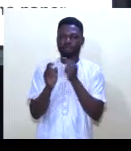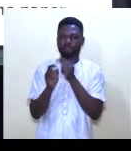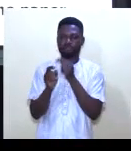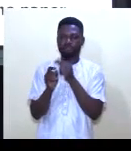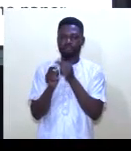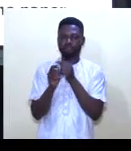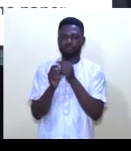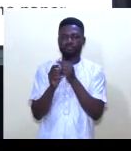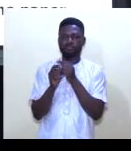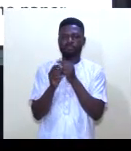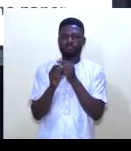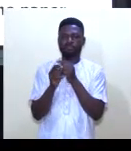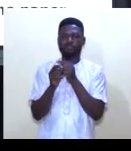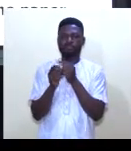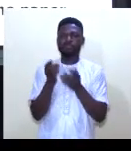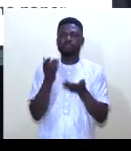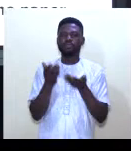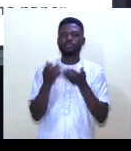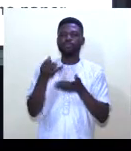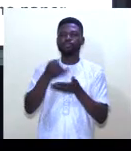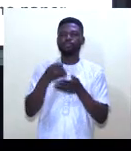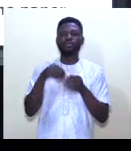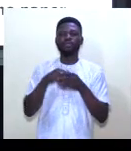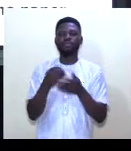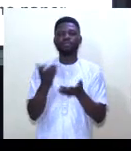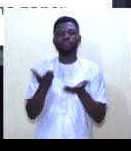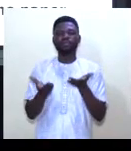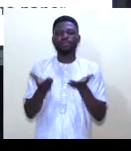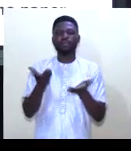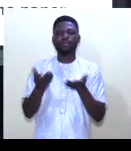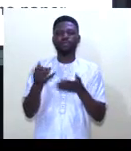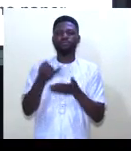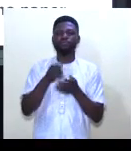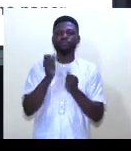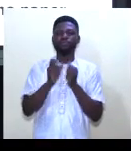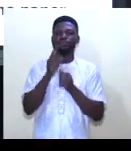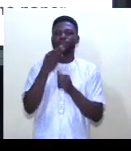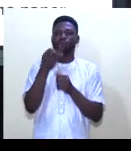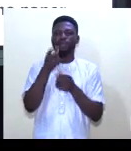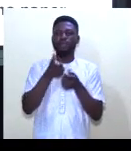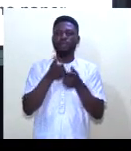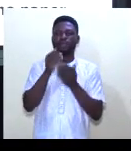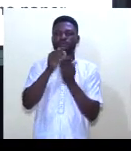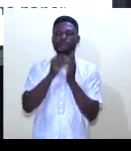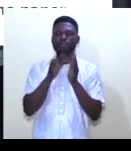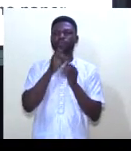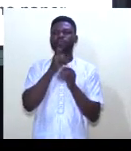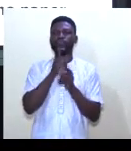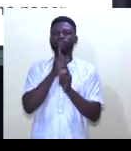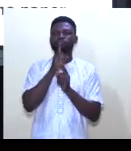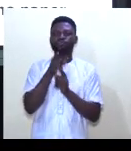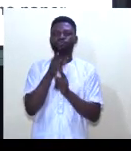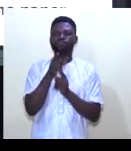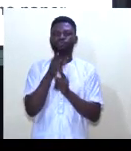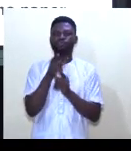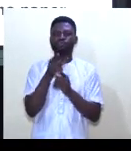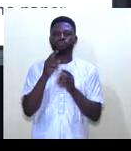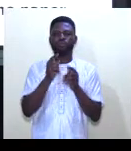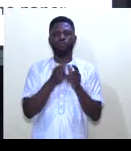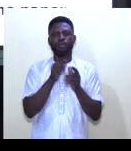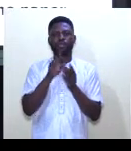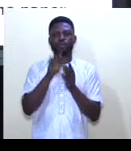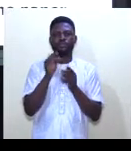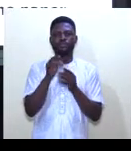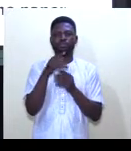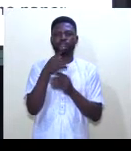Now, scale drawing. In scale drawing, which of the following is not true? I'll read out the options.